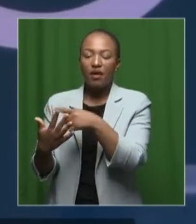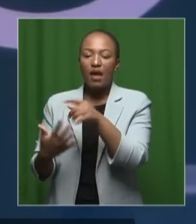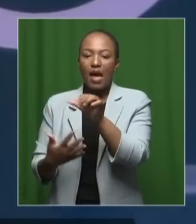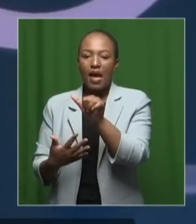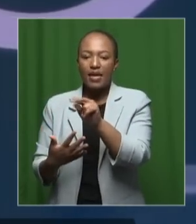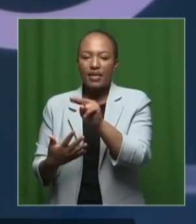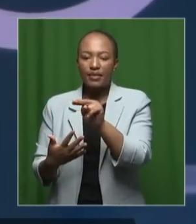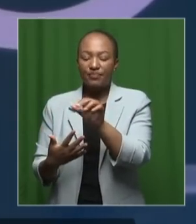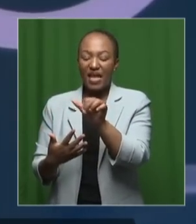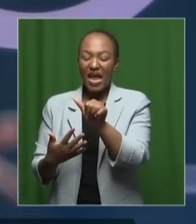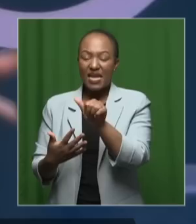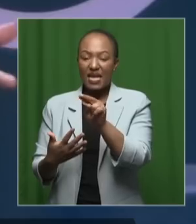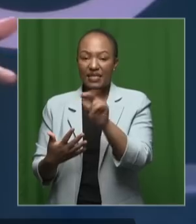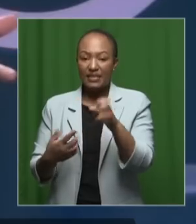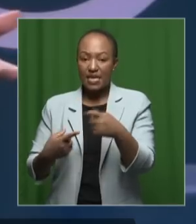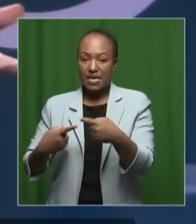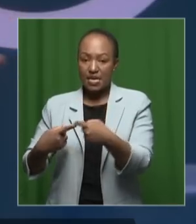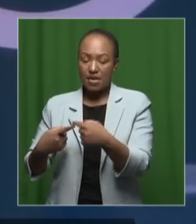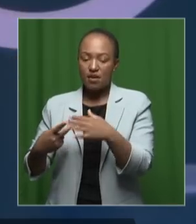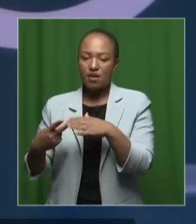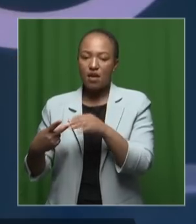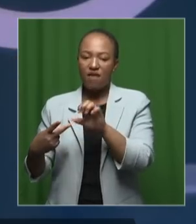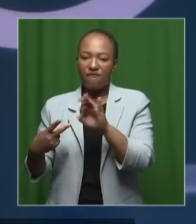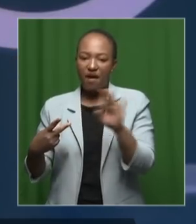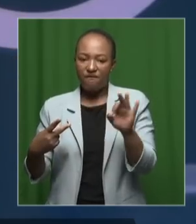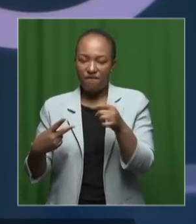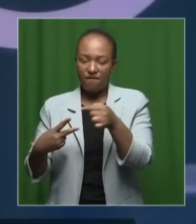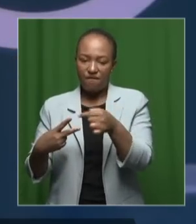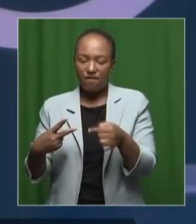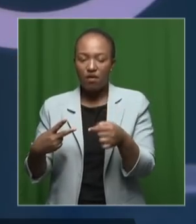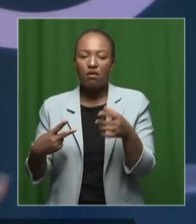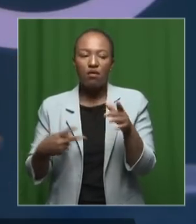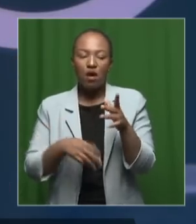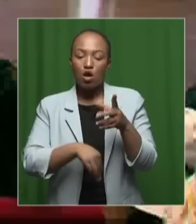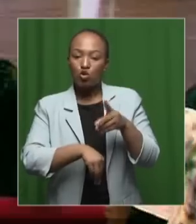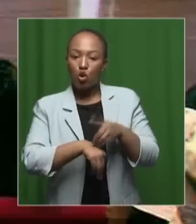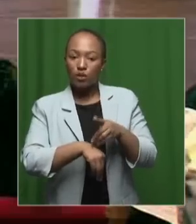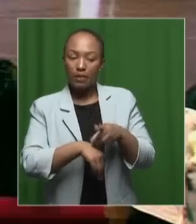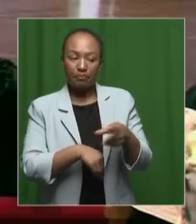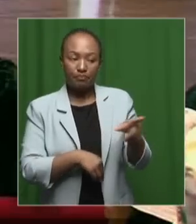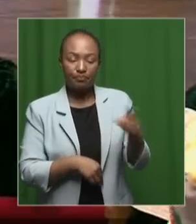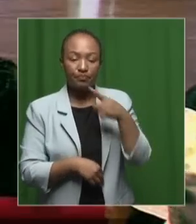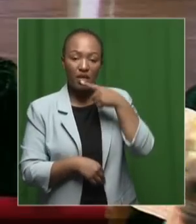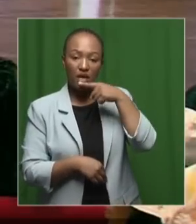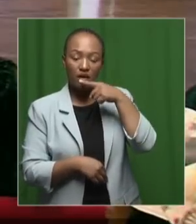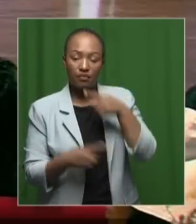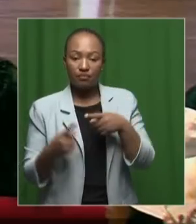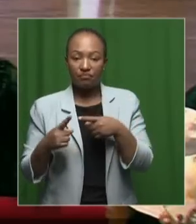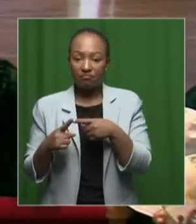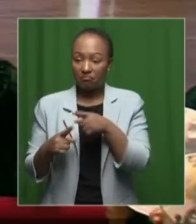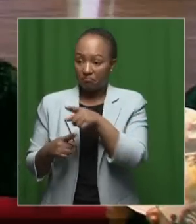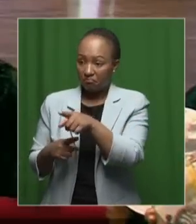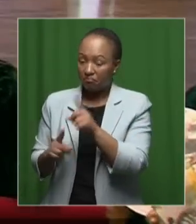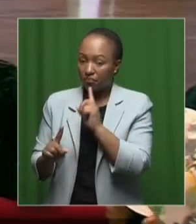EFF. Dr. Motsoaledi, let me start with you in terms of what was posed to you.